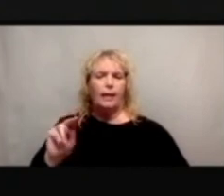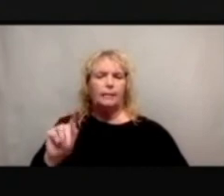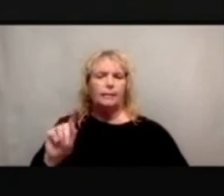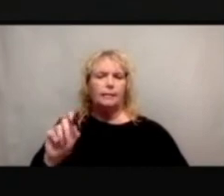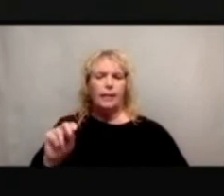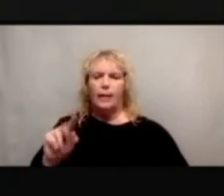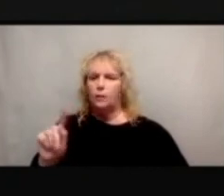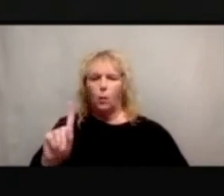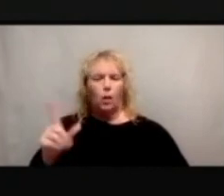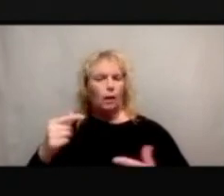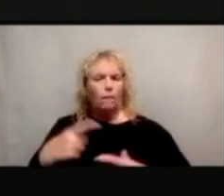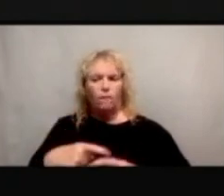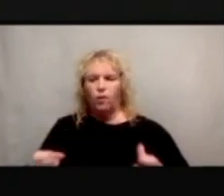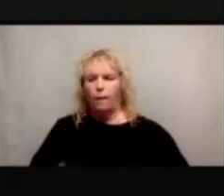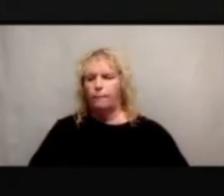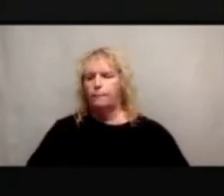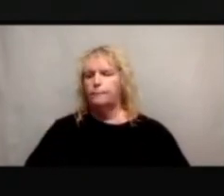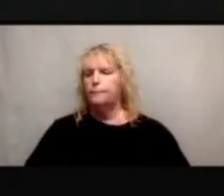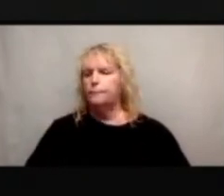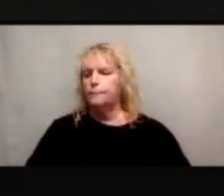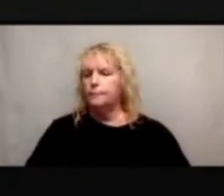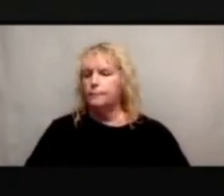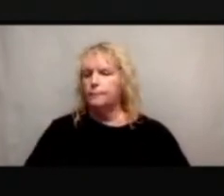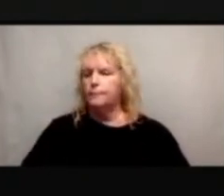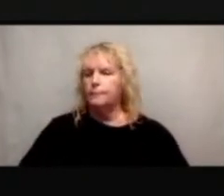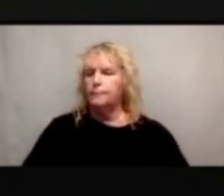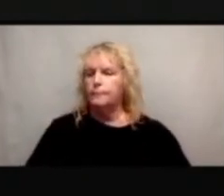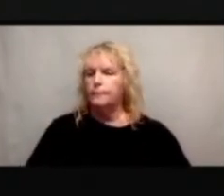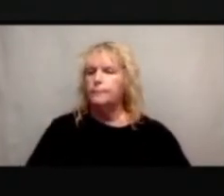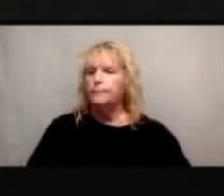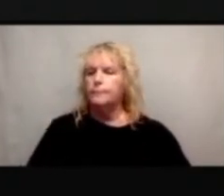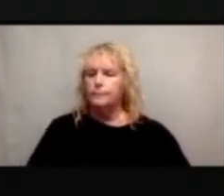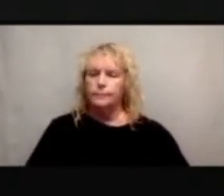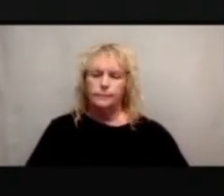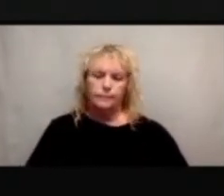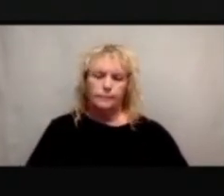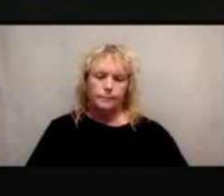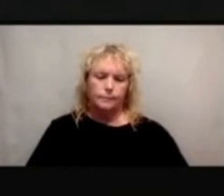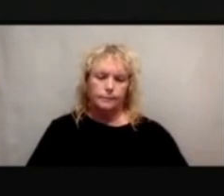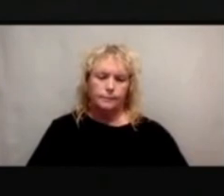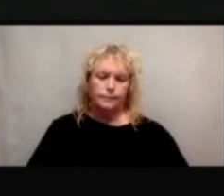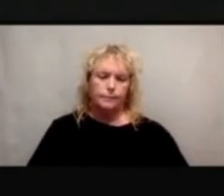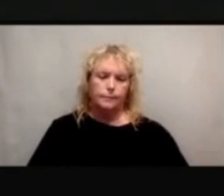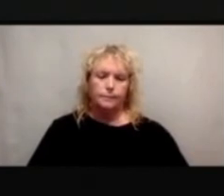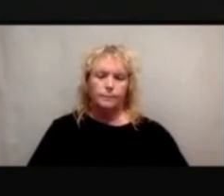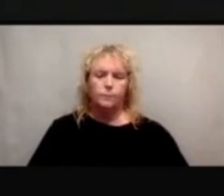came from and the curation process. Sure. So,